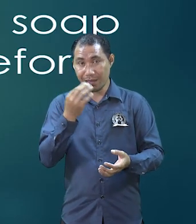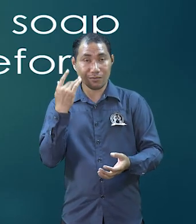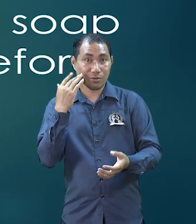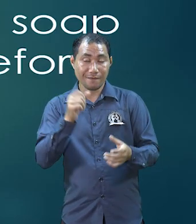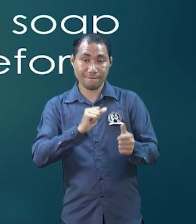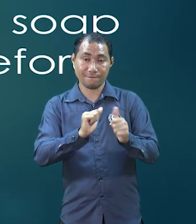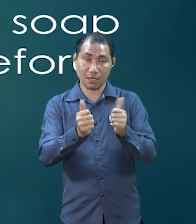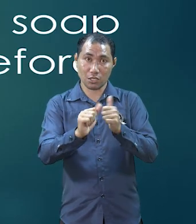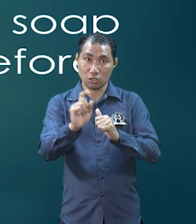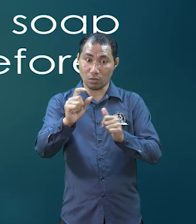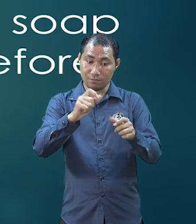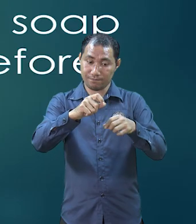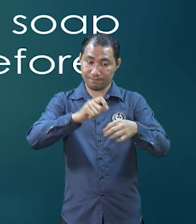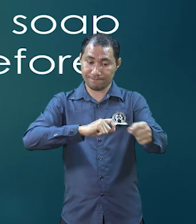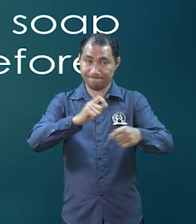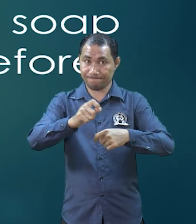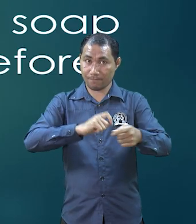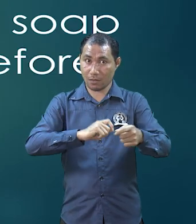washing hands with